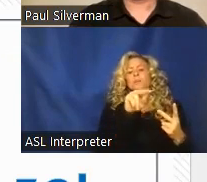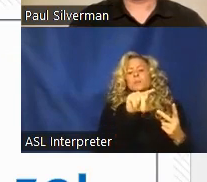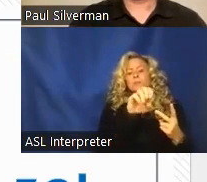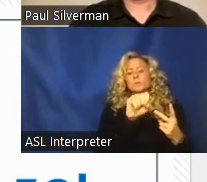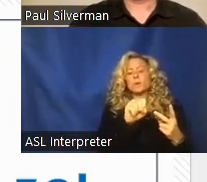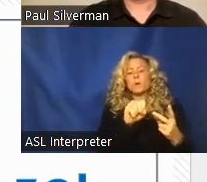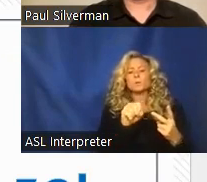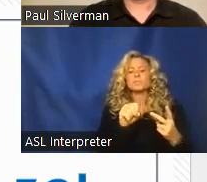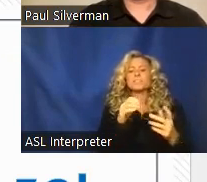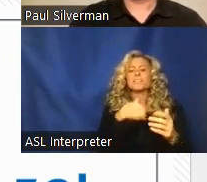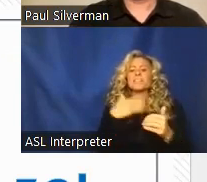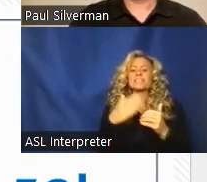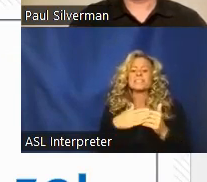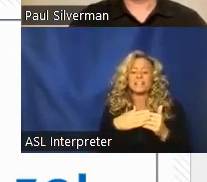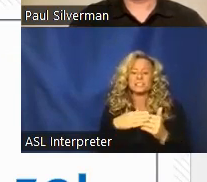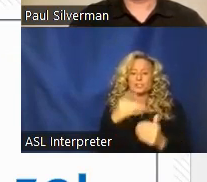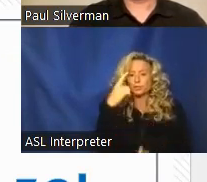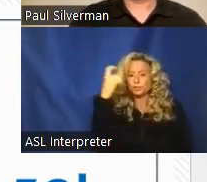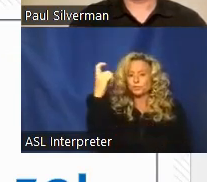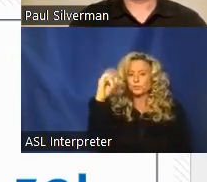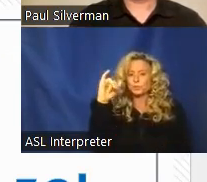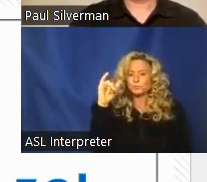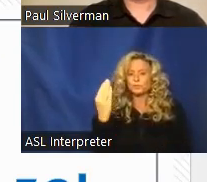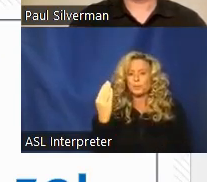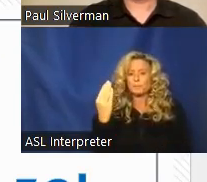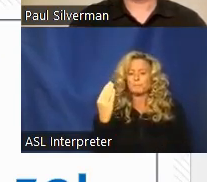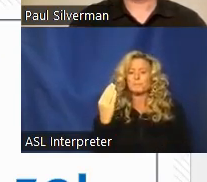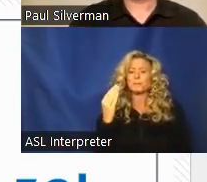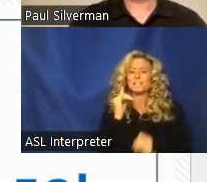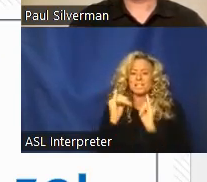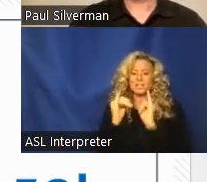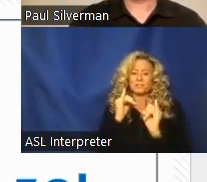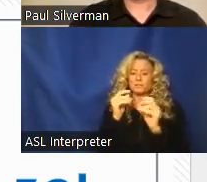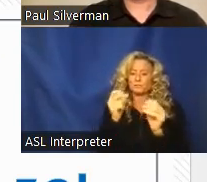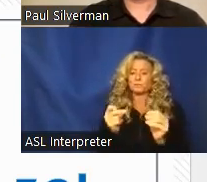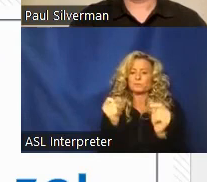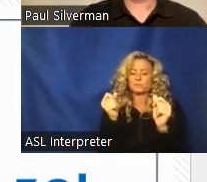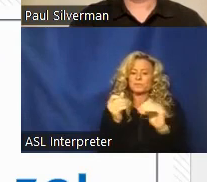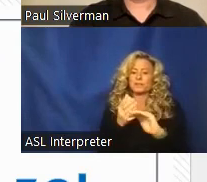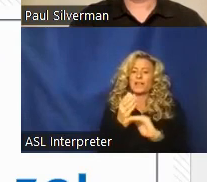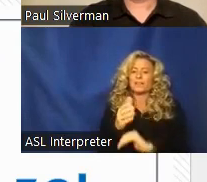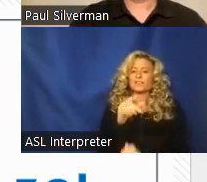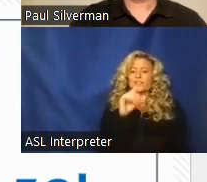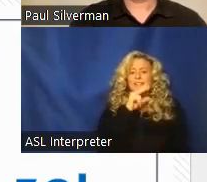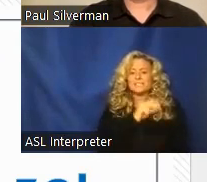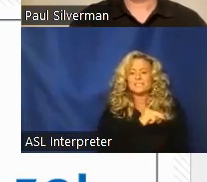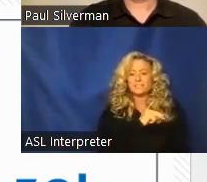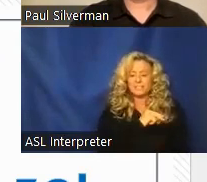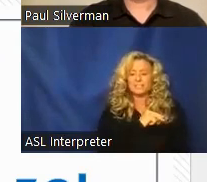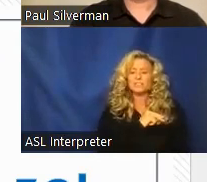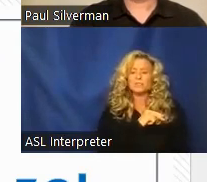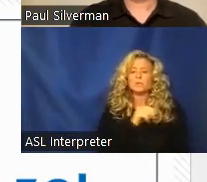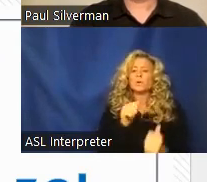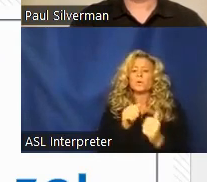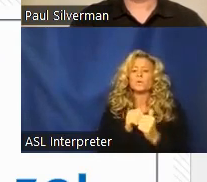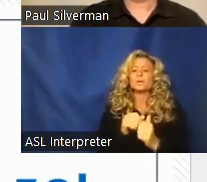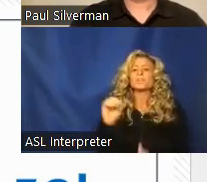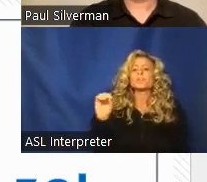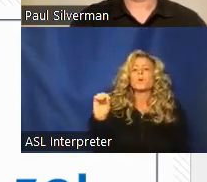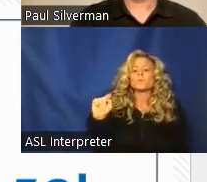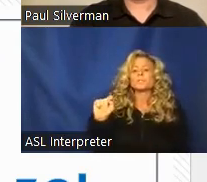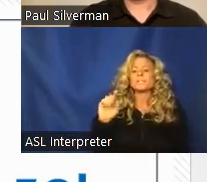our next Dream Job interview coming up at right after Thanksgiving with an occupational